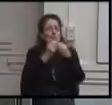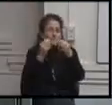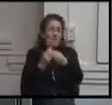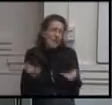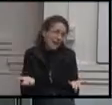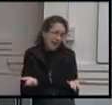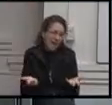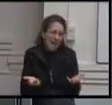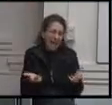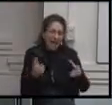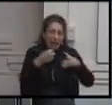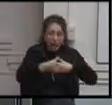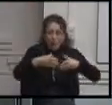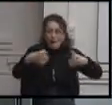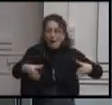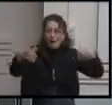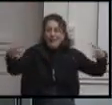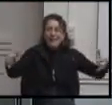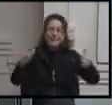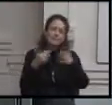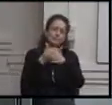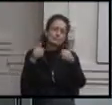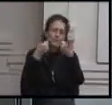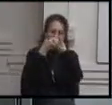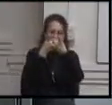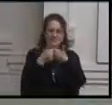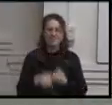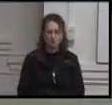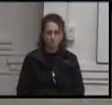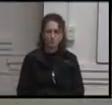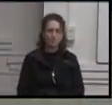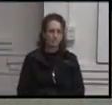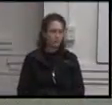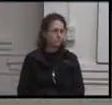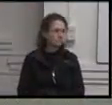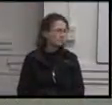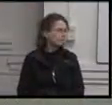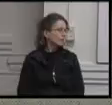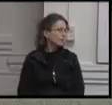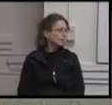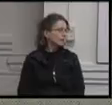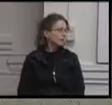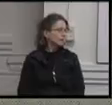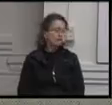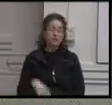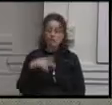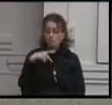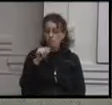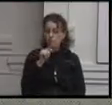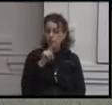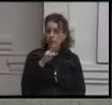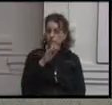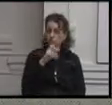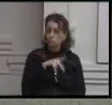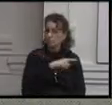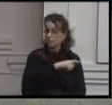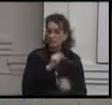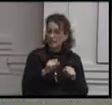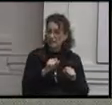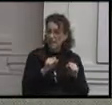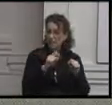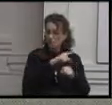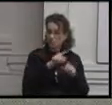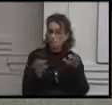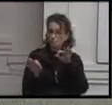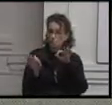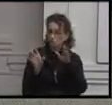new challenge. I think it's great. Patrick, if you would just tell us what are the requirements